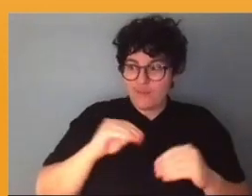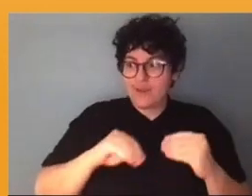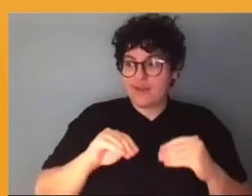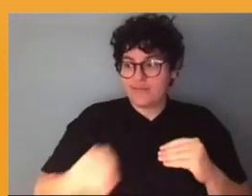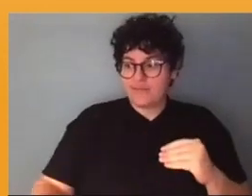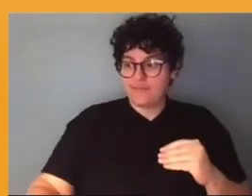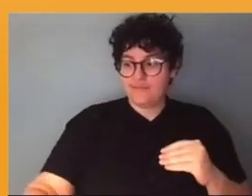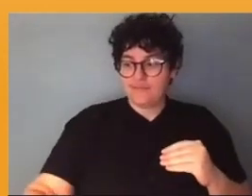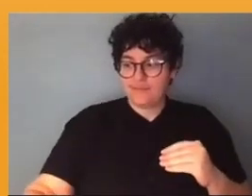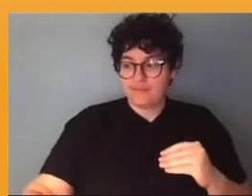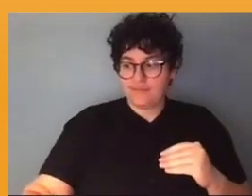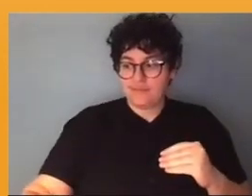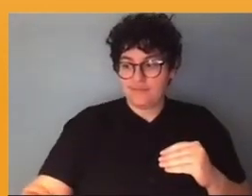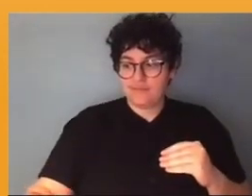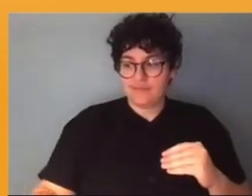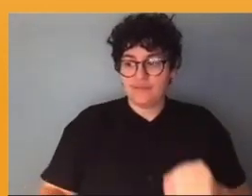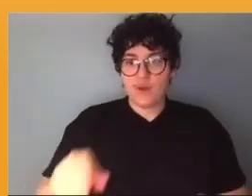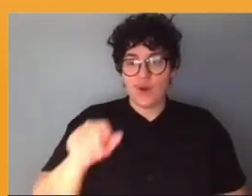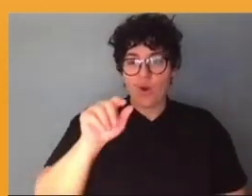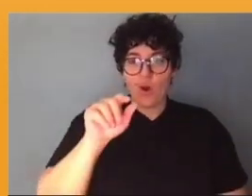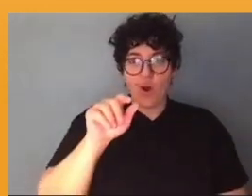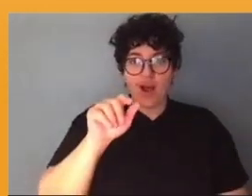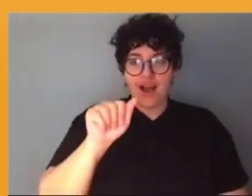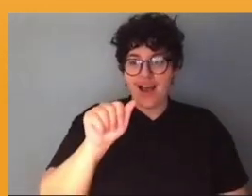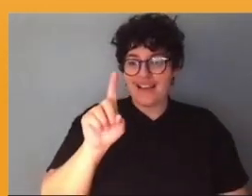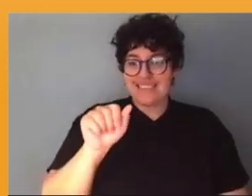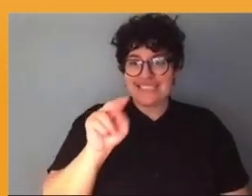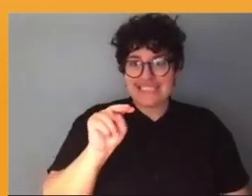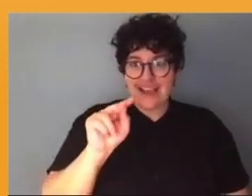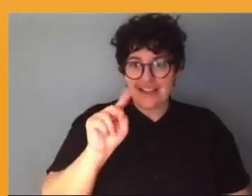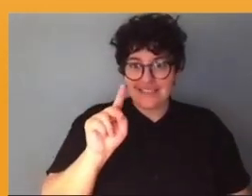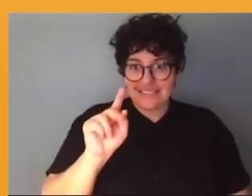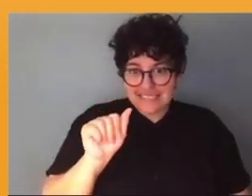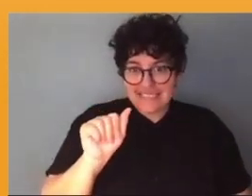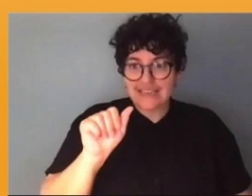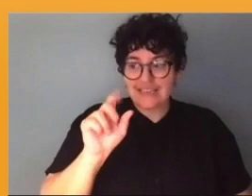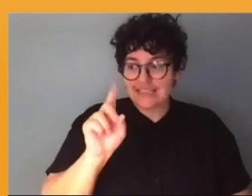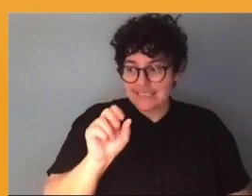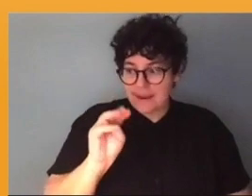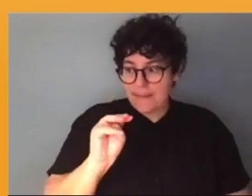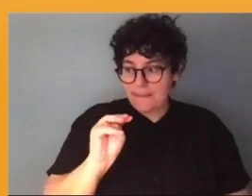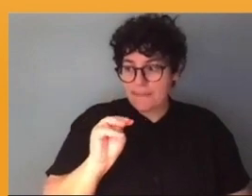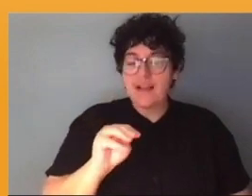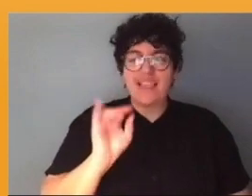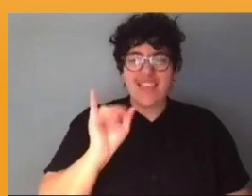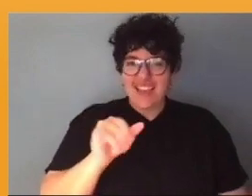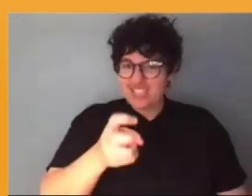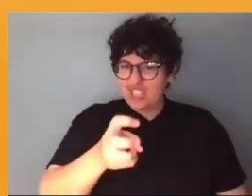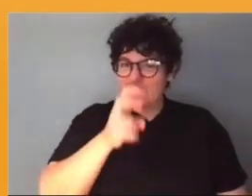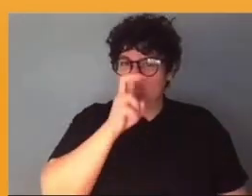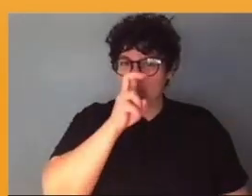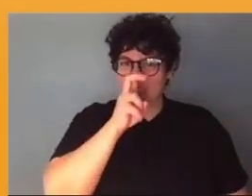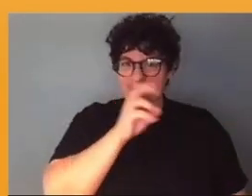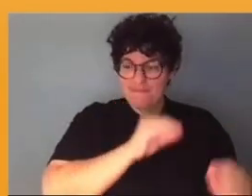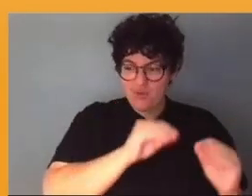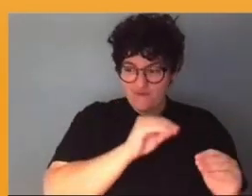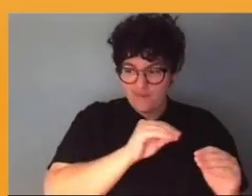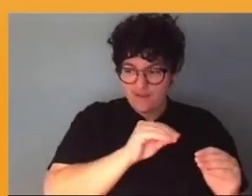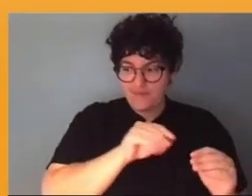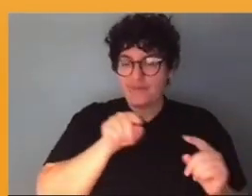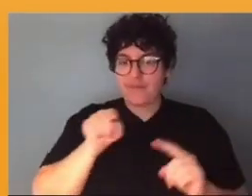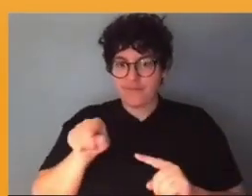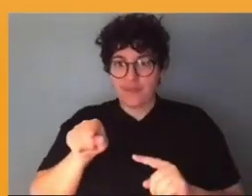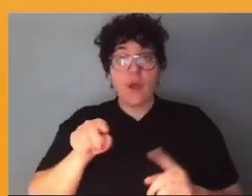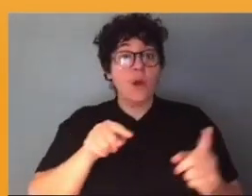Thandavam, it's very straight and strict the way you move hands. And Mari alluded to this,